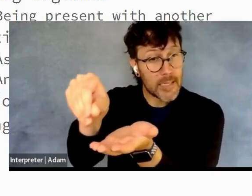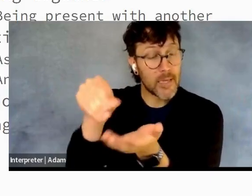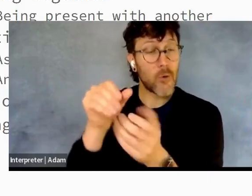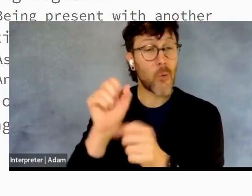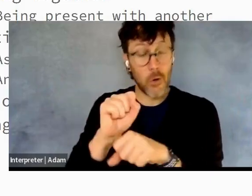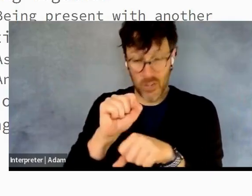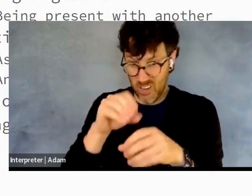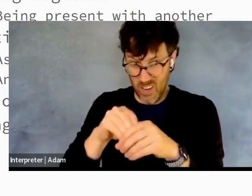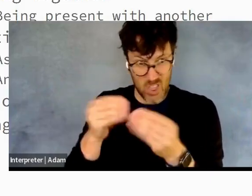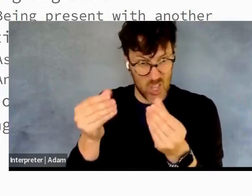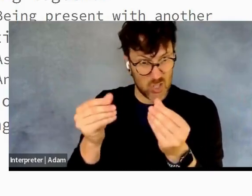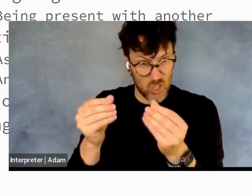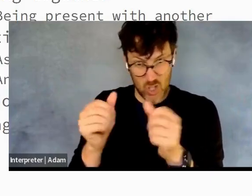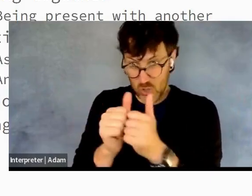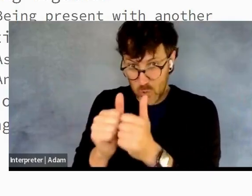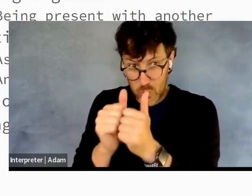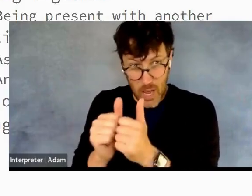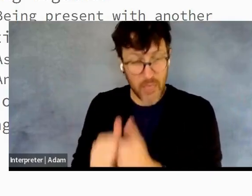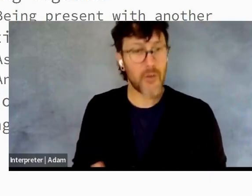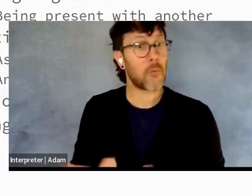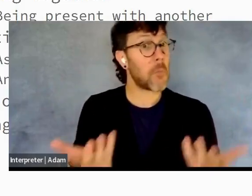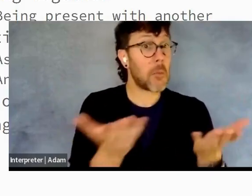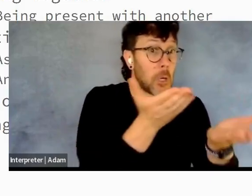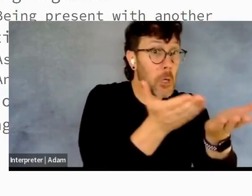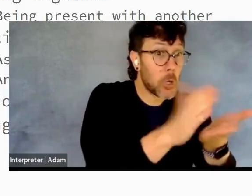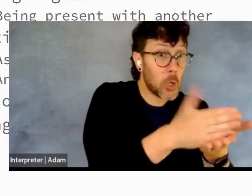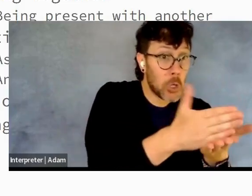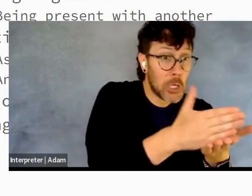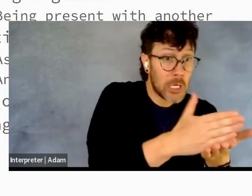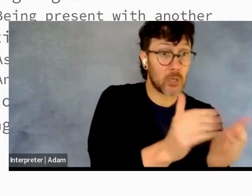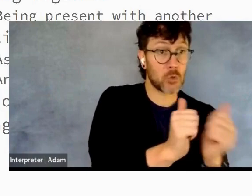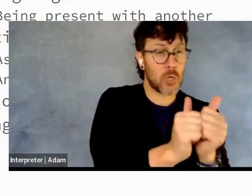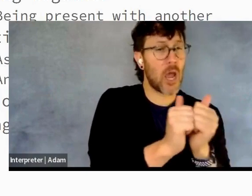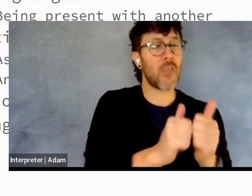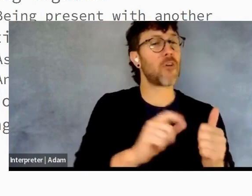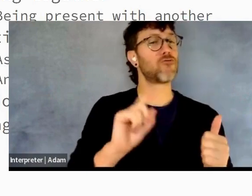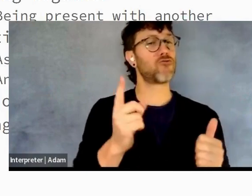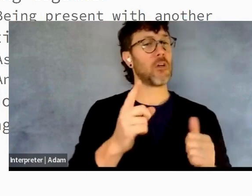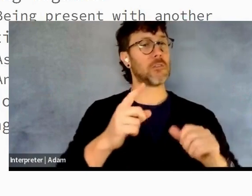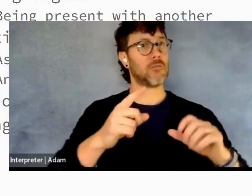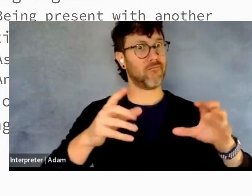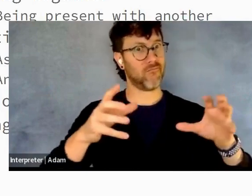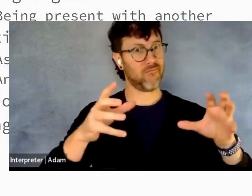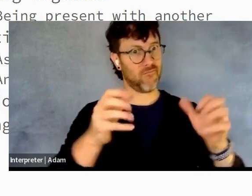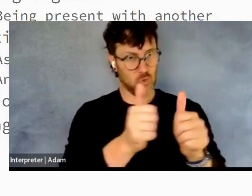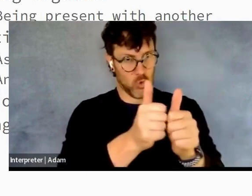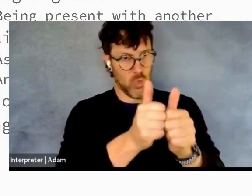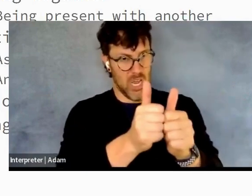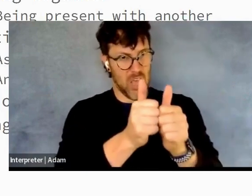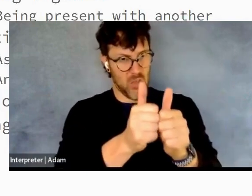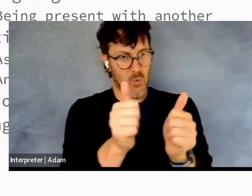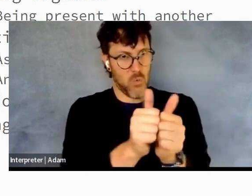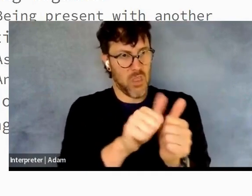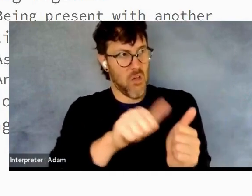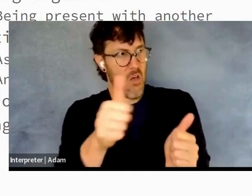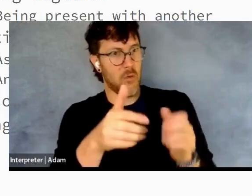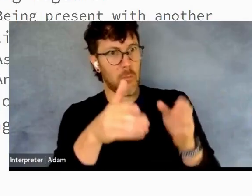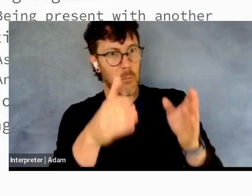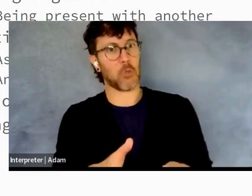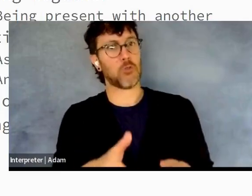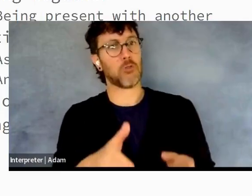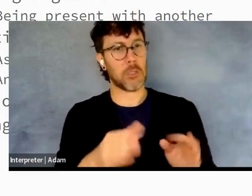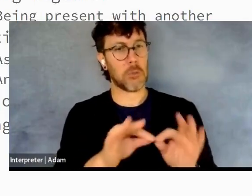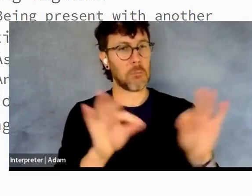soil together, or cooking together, just really doing something with another person and being present together. You can also